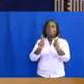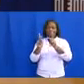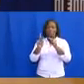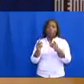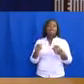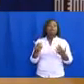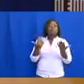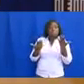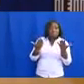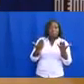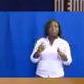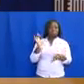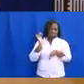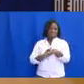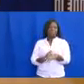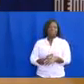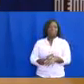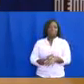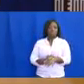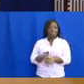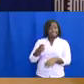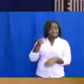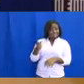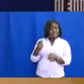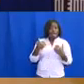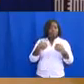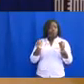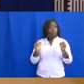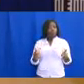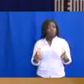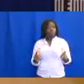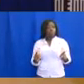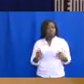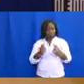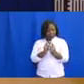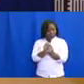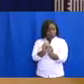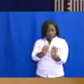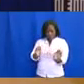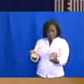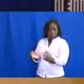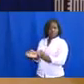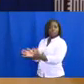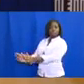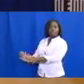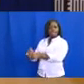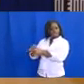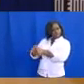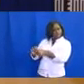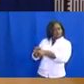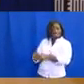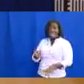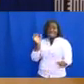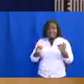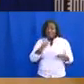to discover as positive, and thus have the opportunity to isolate and treat them. If